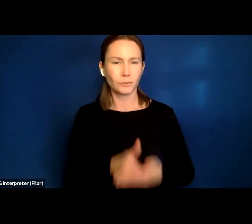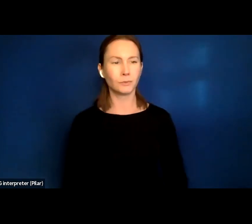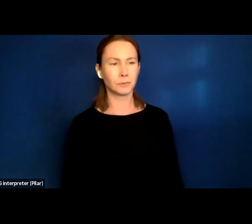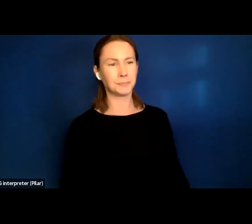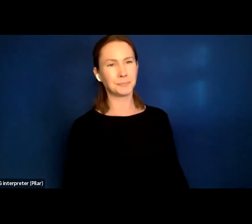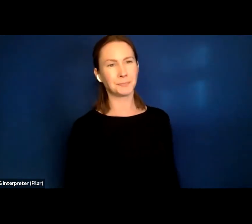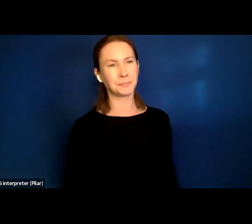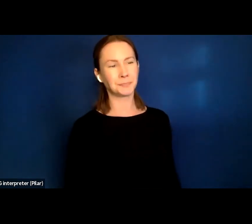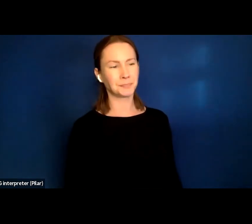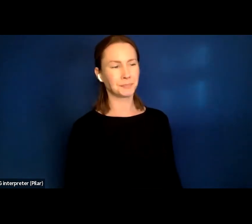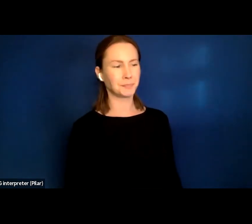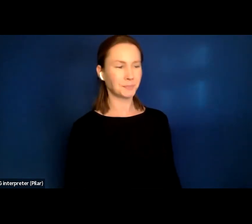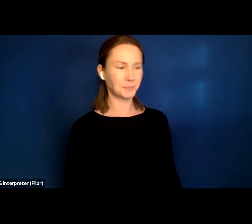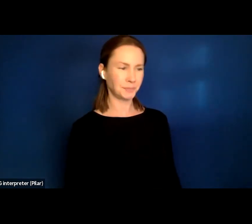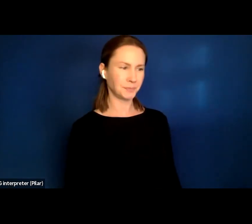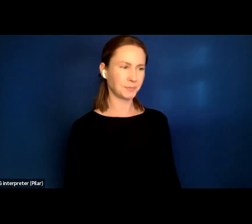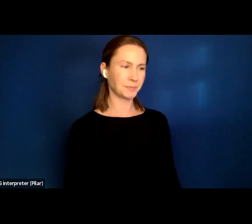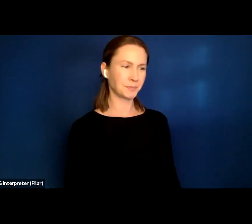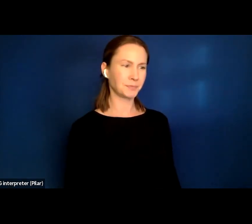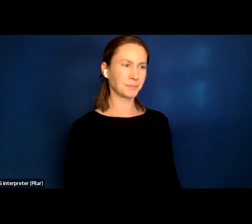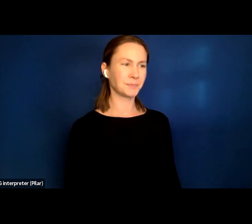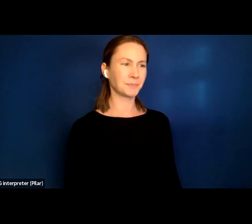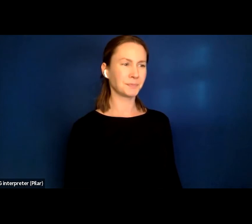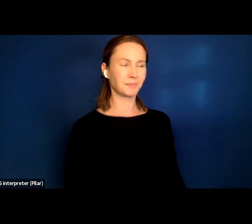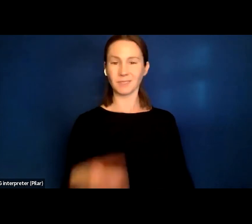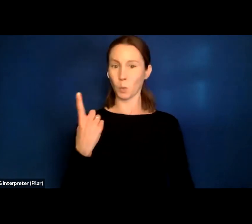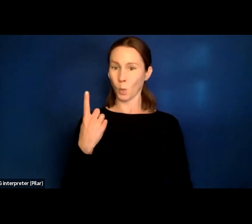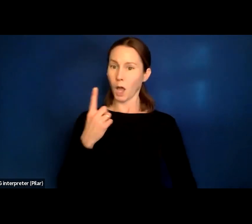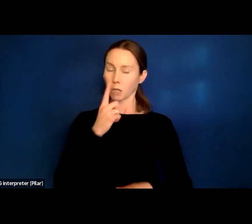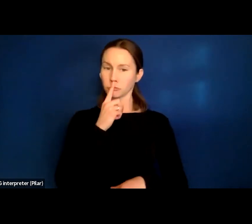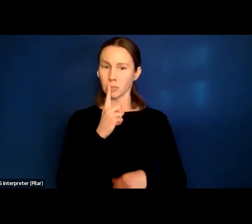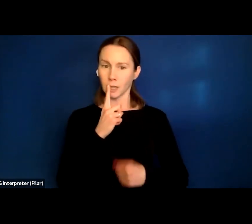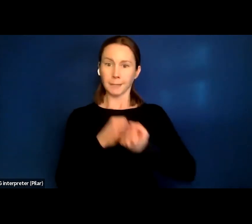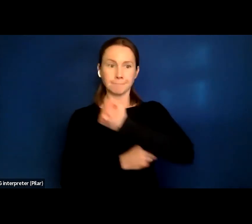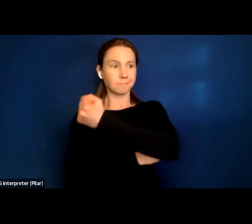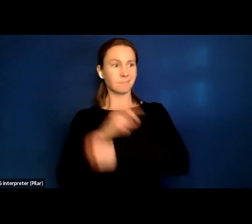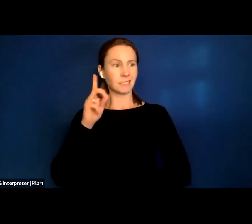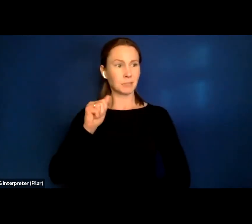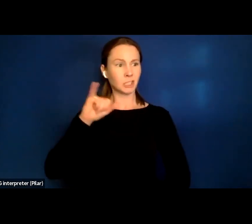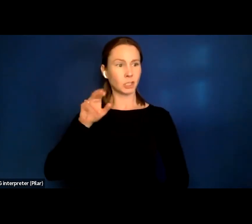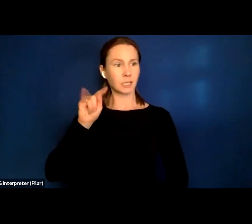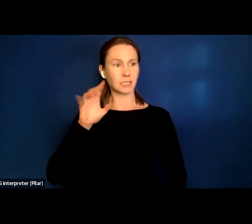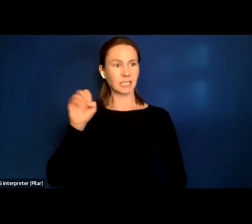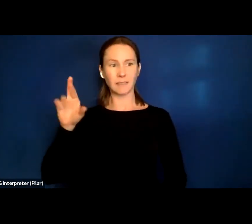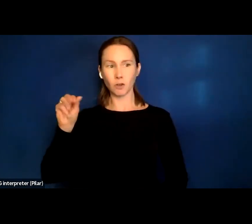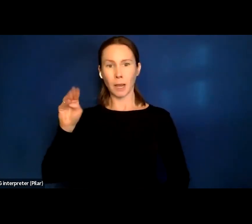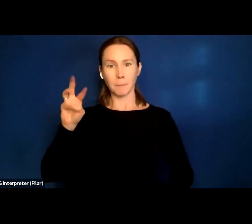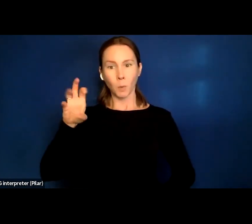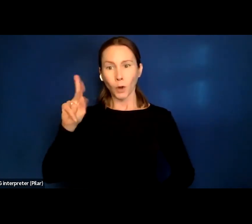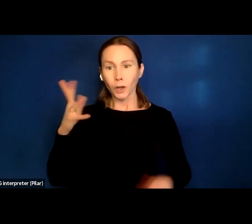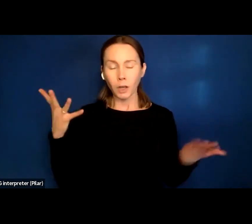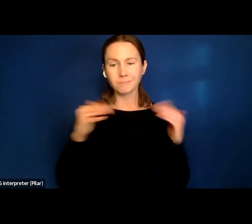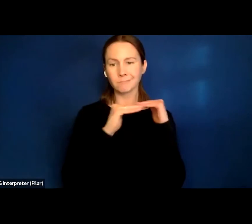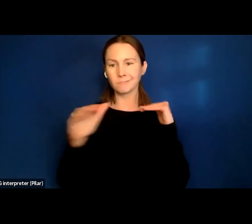So one of the principles of the disability justice framework is sustainability. And I quote from Sins Invalid: "We